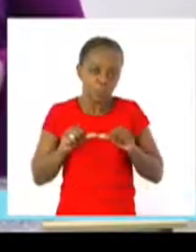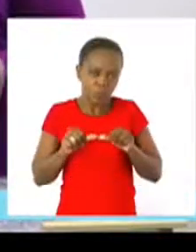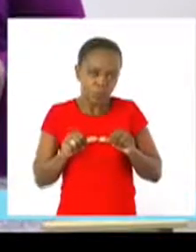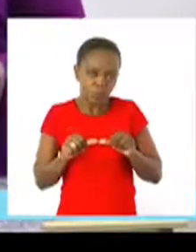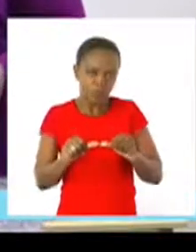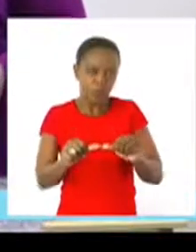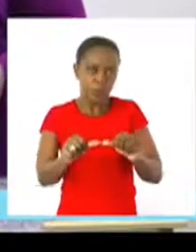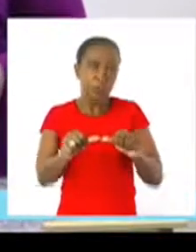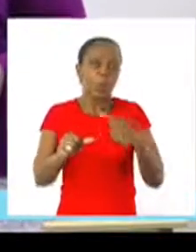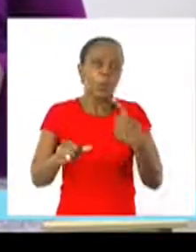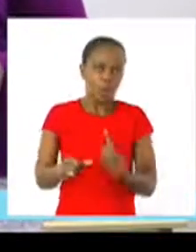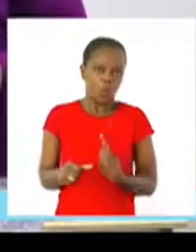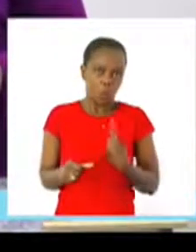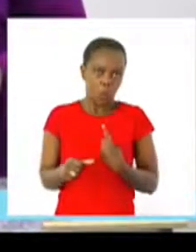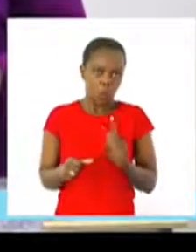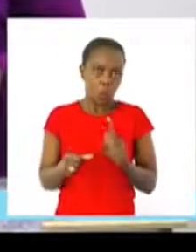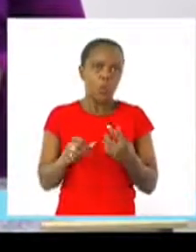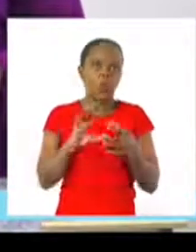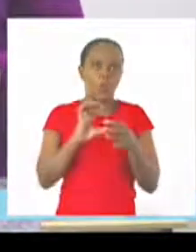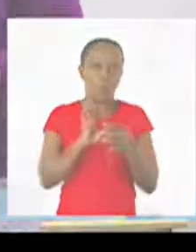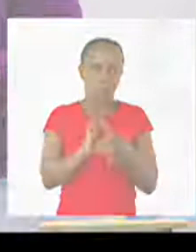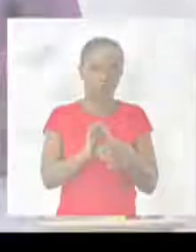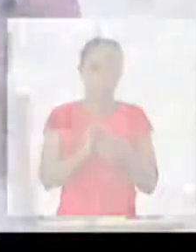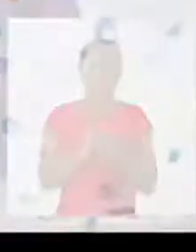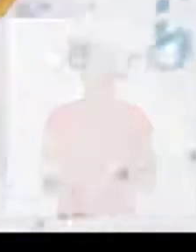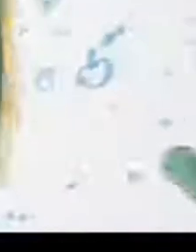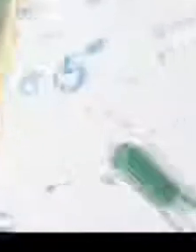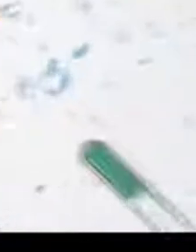by yourselves at home.